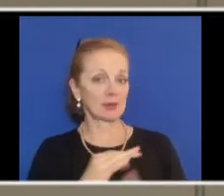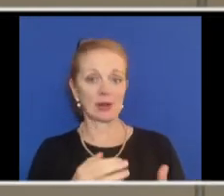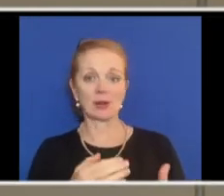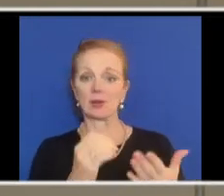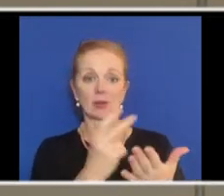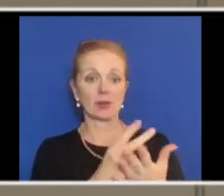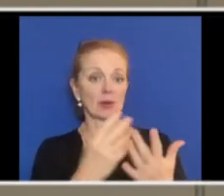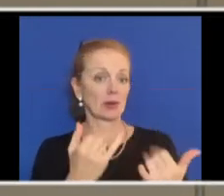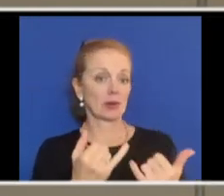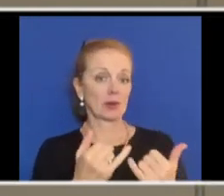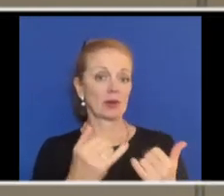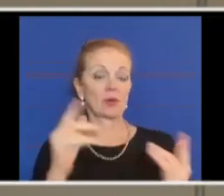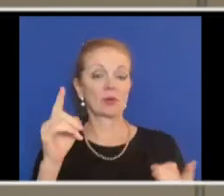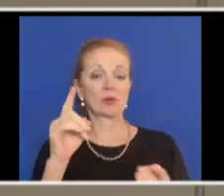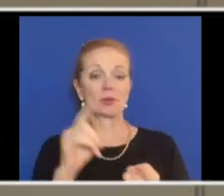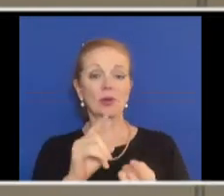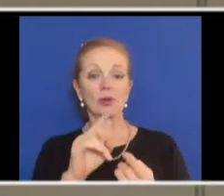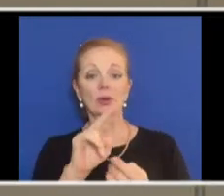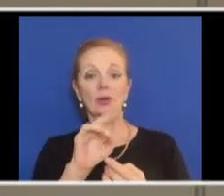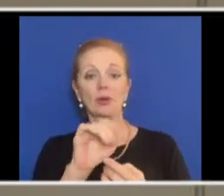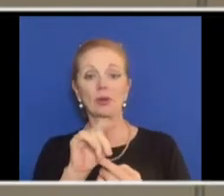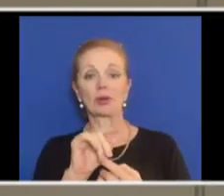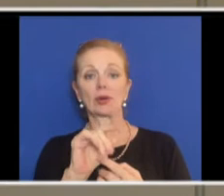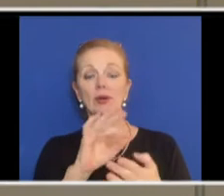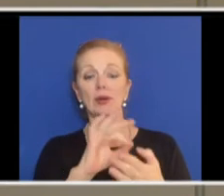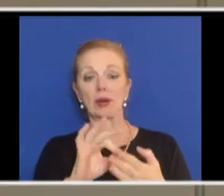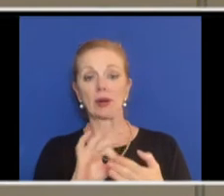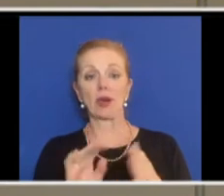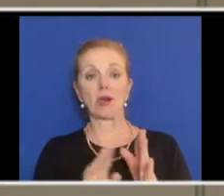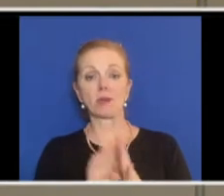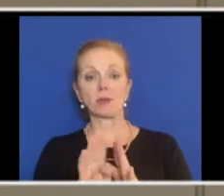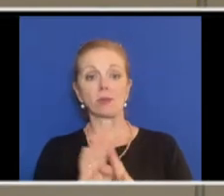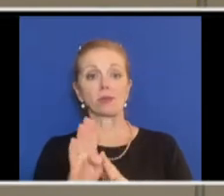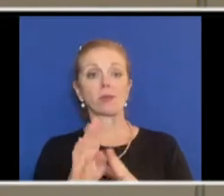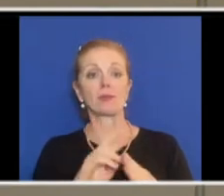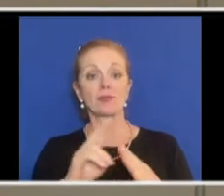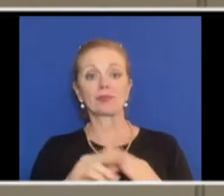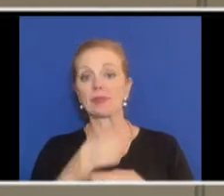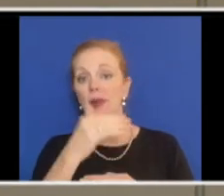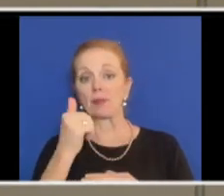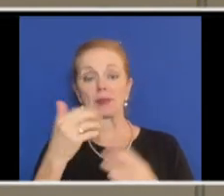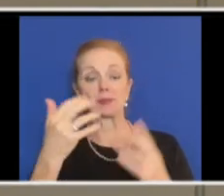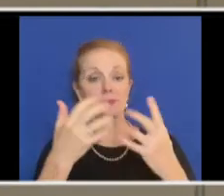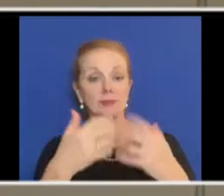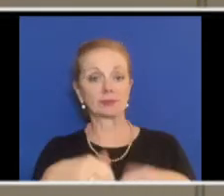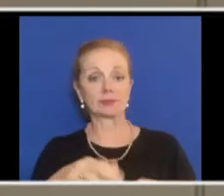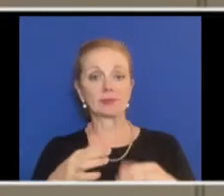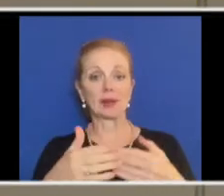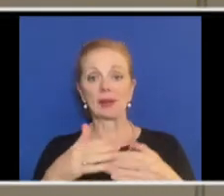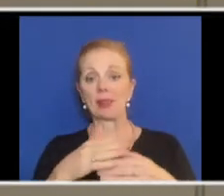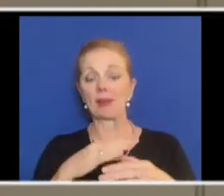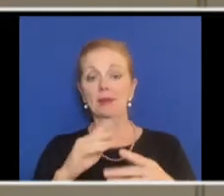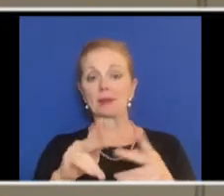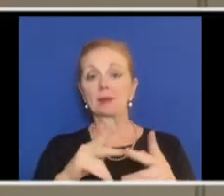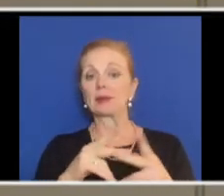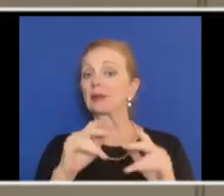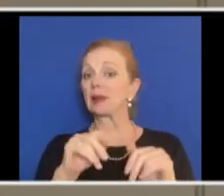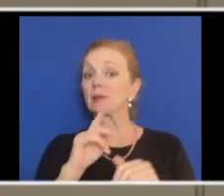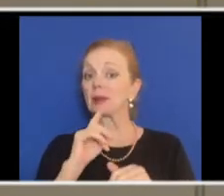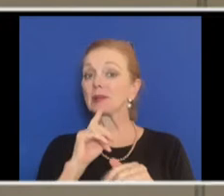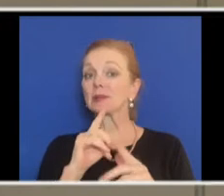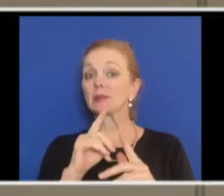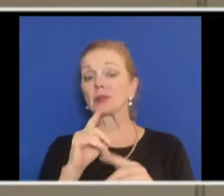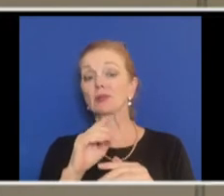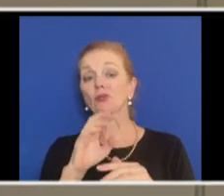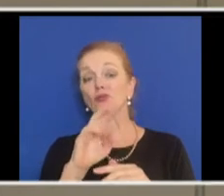form reduction in unit count and development outcomes that better align with neighborhood one place types could be considered for